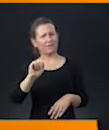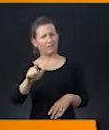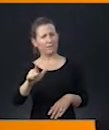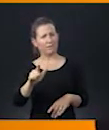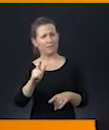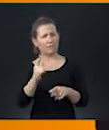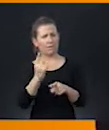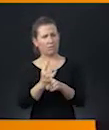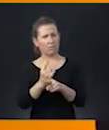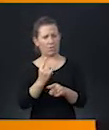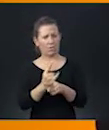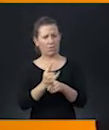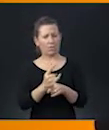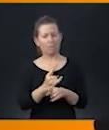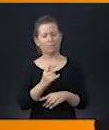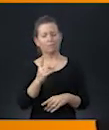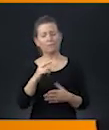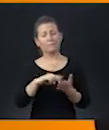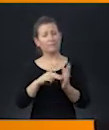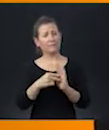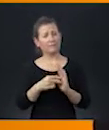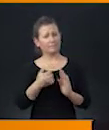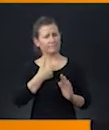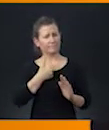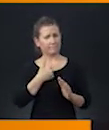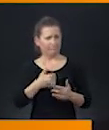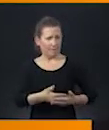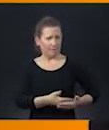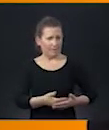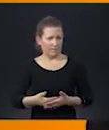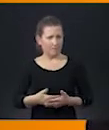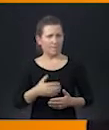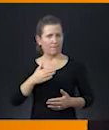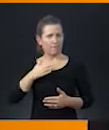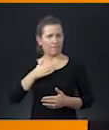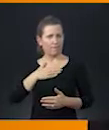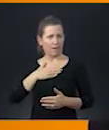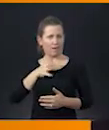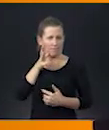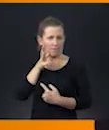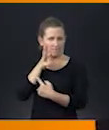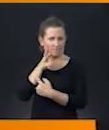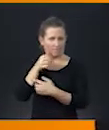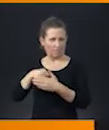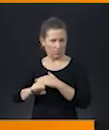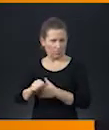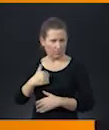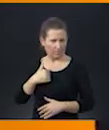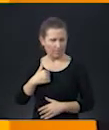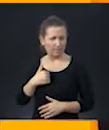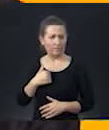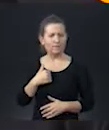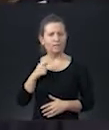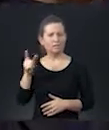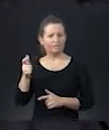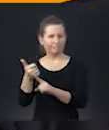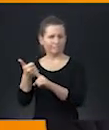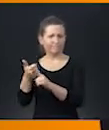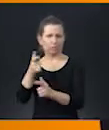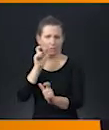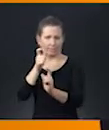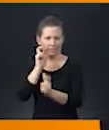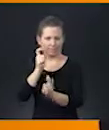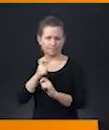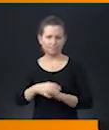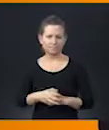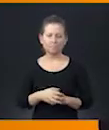And what it was is when I was a baby, my birth mom drank when I was in her. My